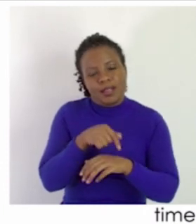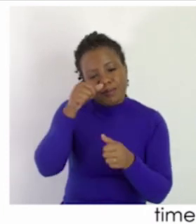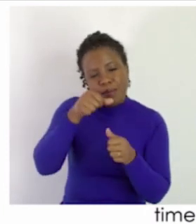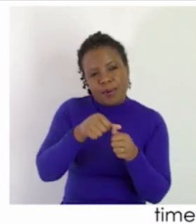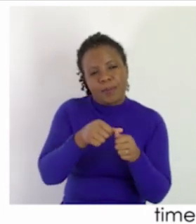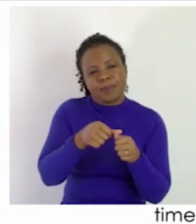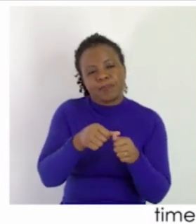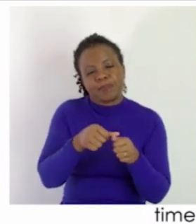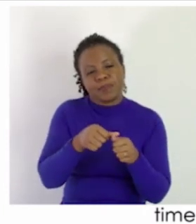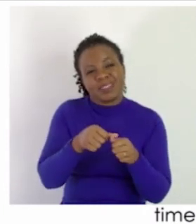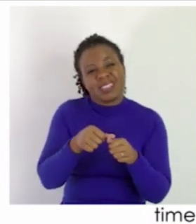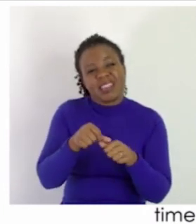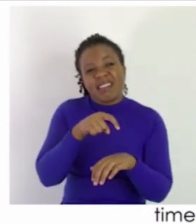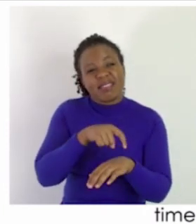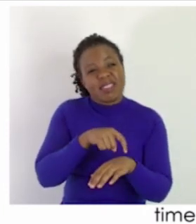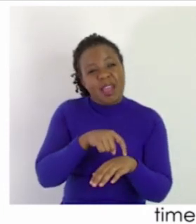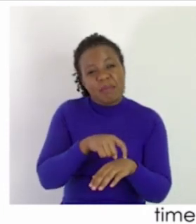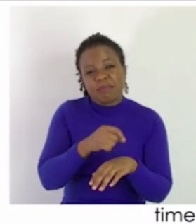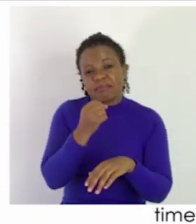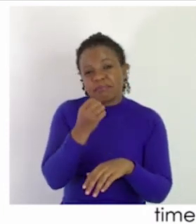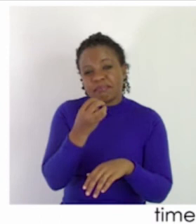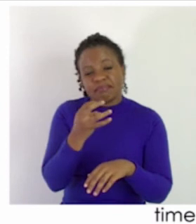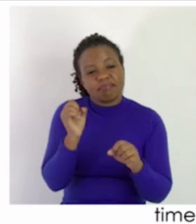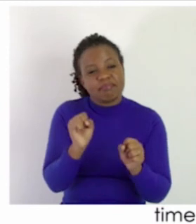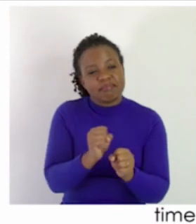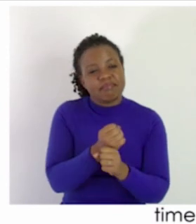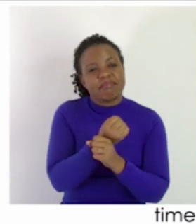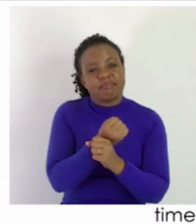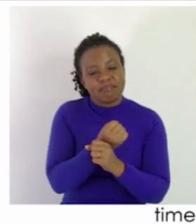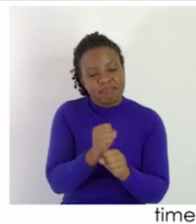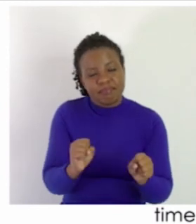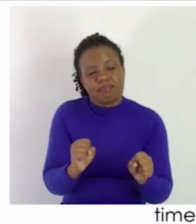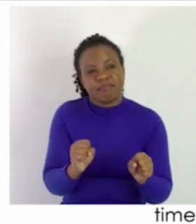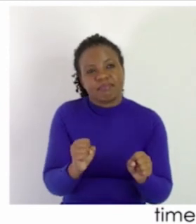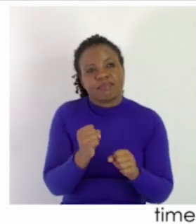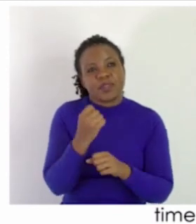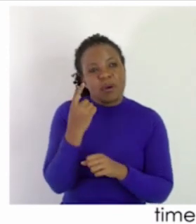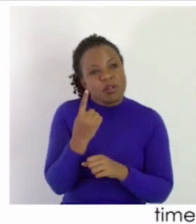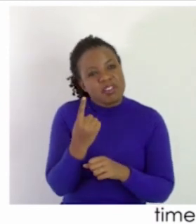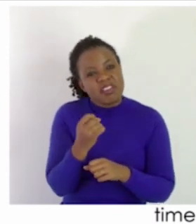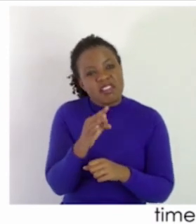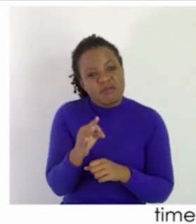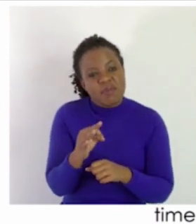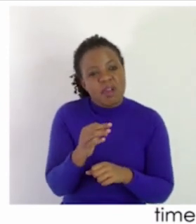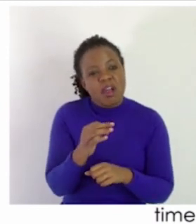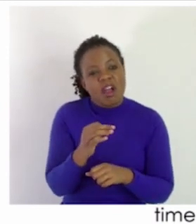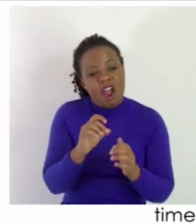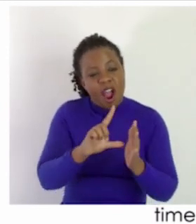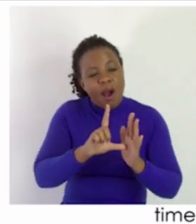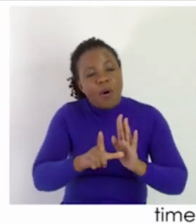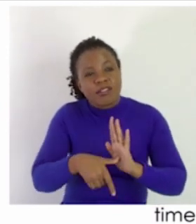Remember, time as it is, you cannot quantify it unless if you are talking of